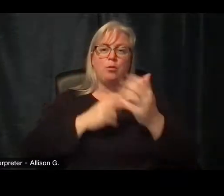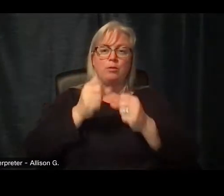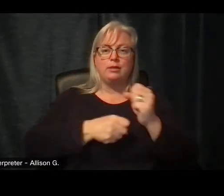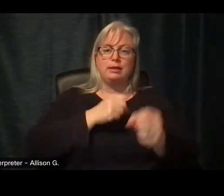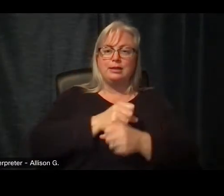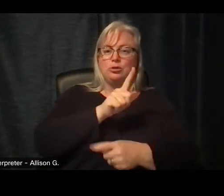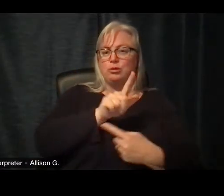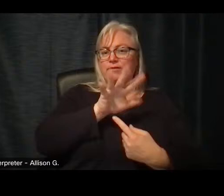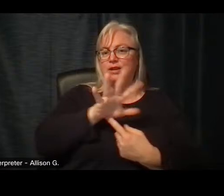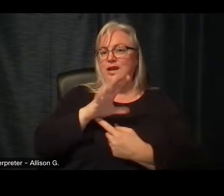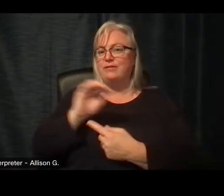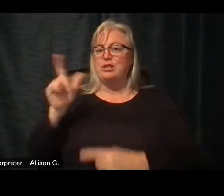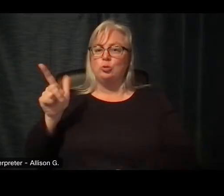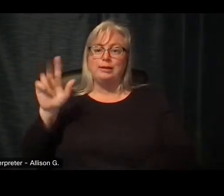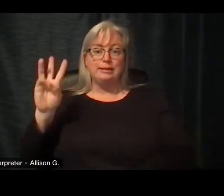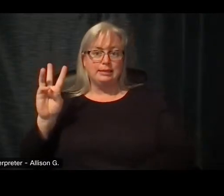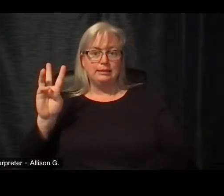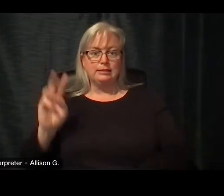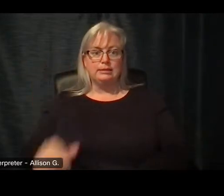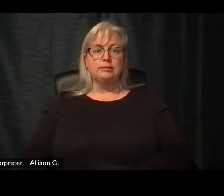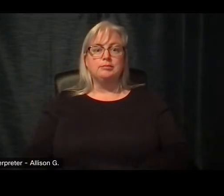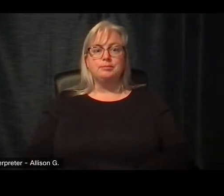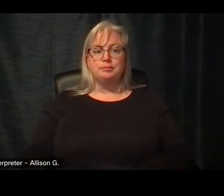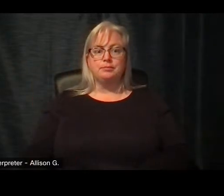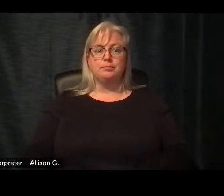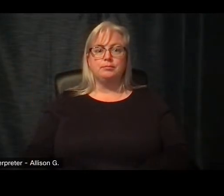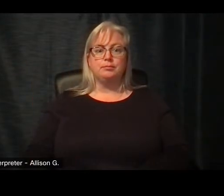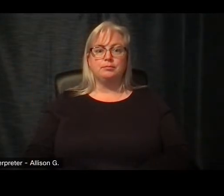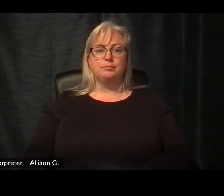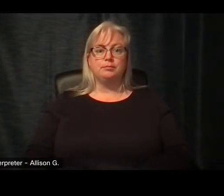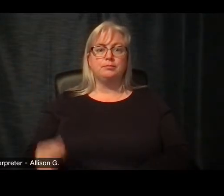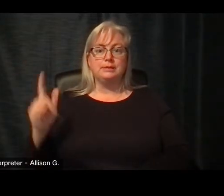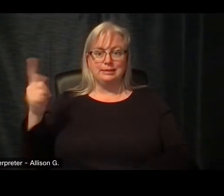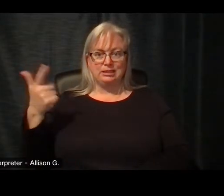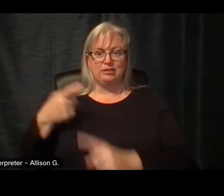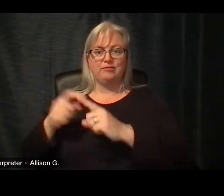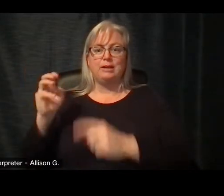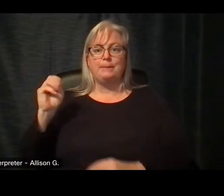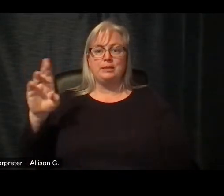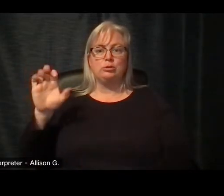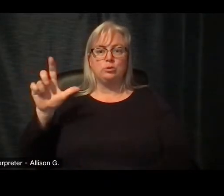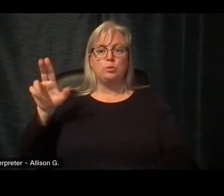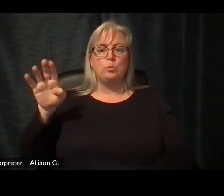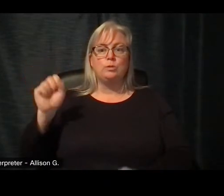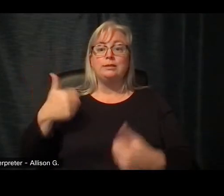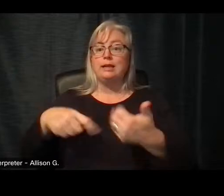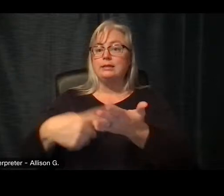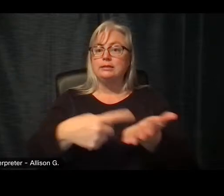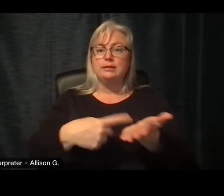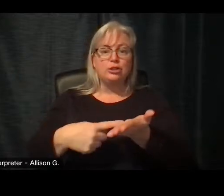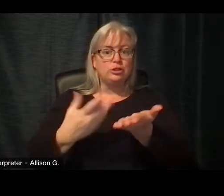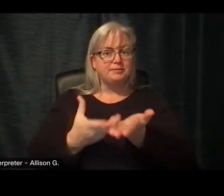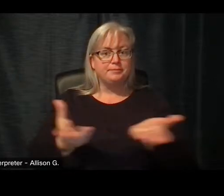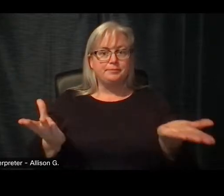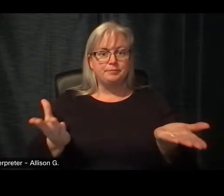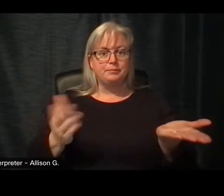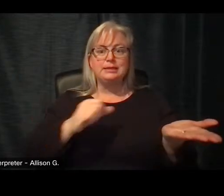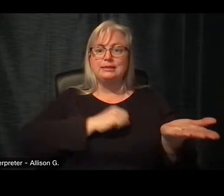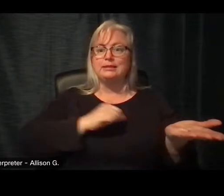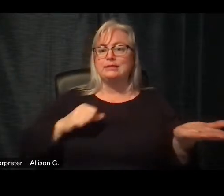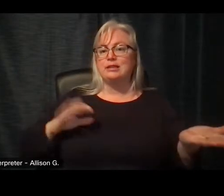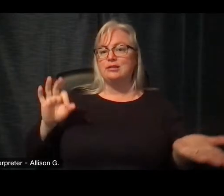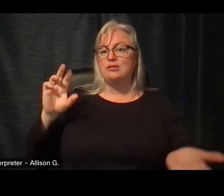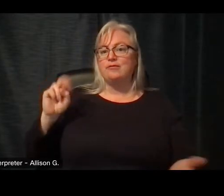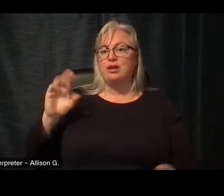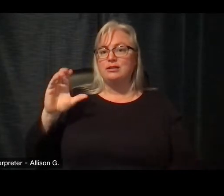25 and 26 fiscal years. Seconded by Mr. Clues. Discussion. Senator